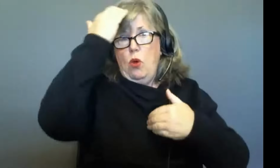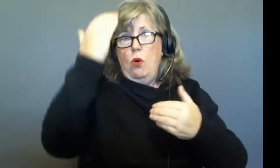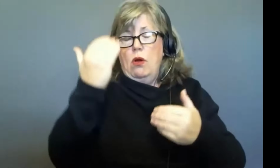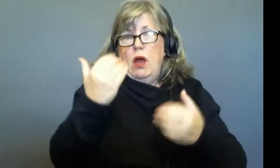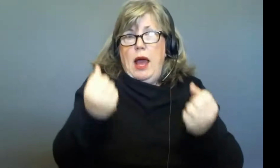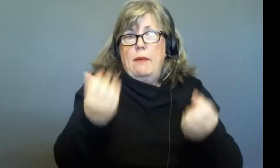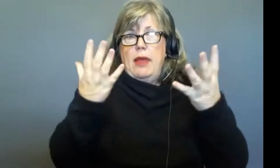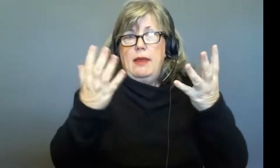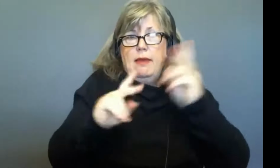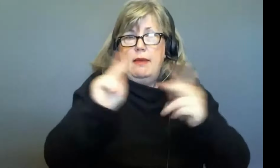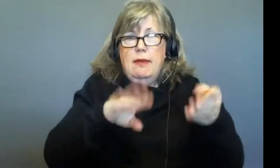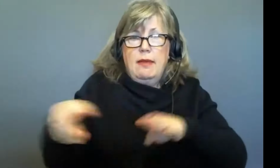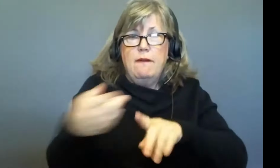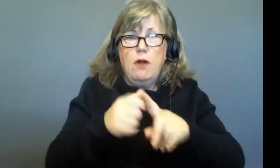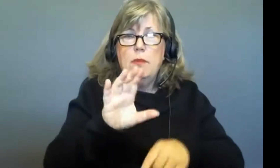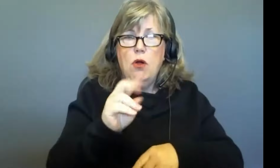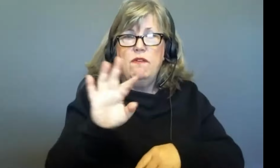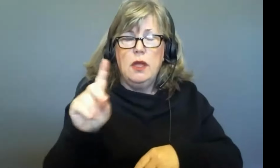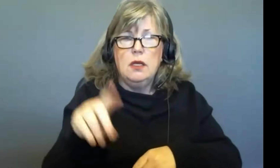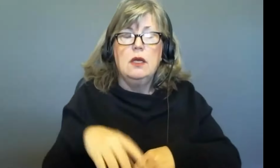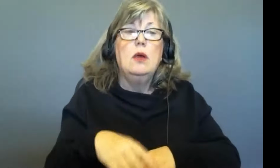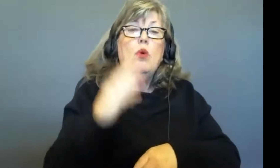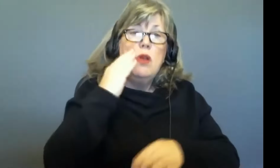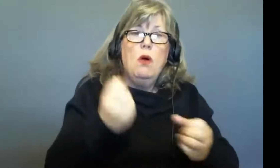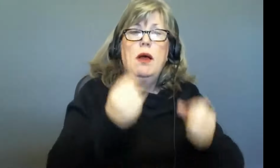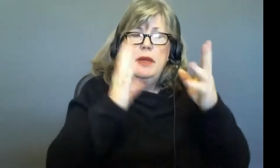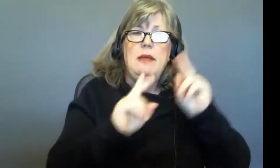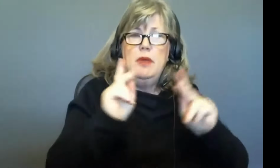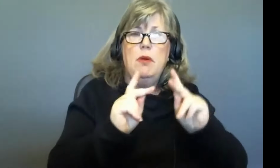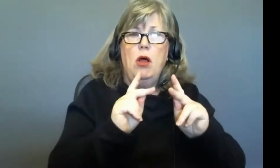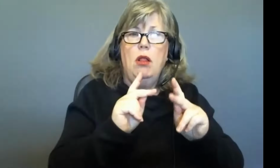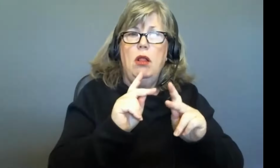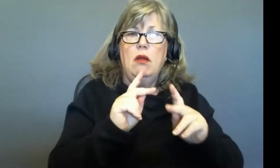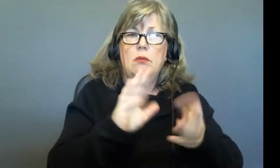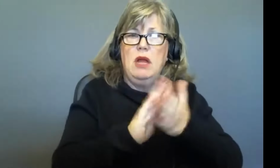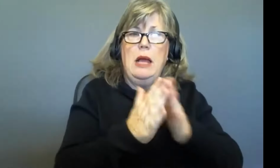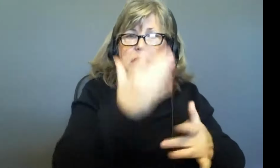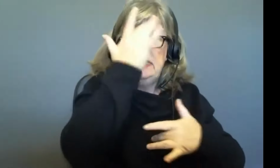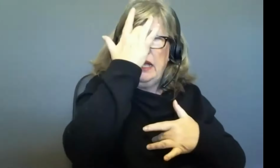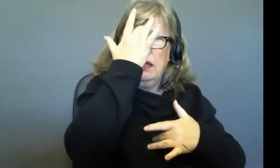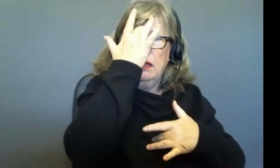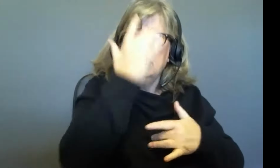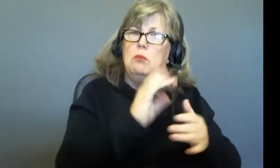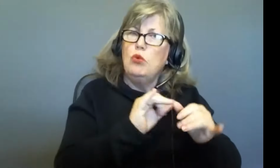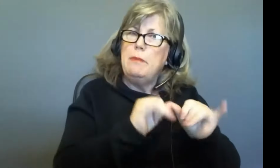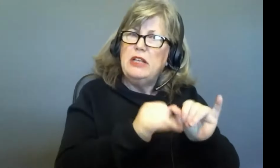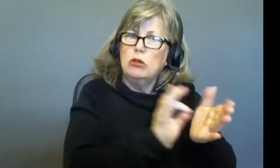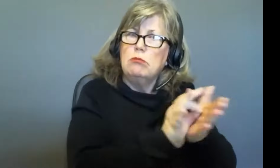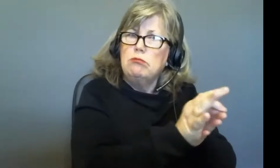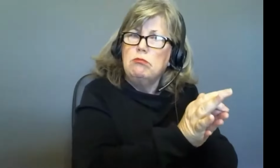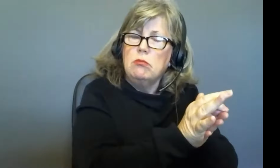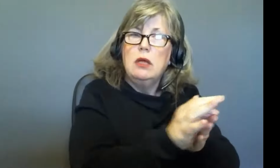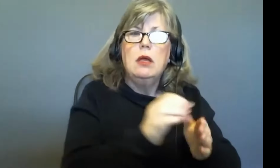dead. We also know how many people are infected with COVID because we measure it, but we don't measure suffering. There is no way